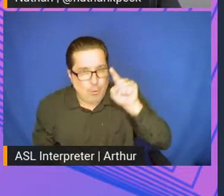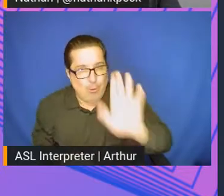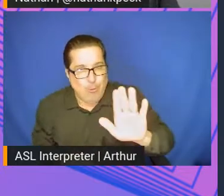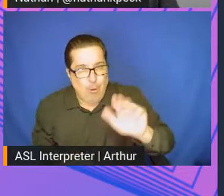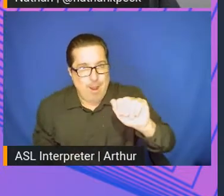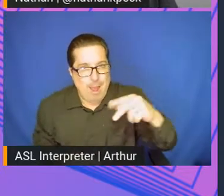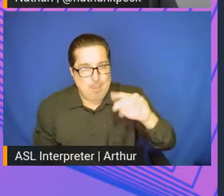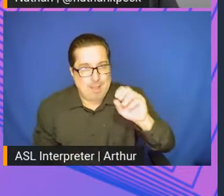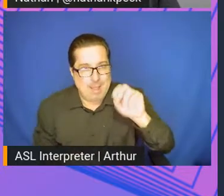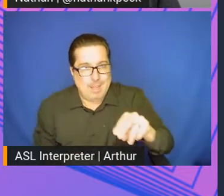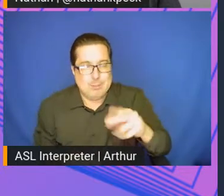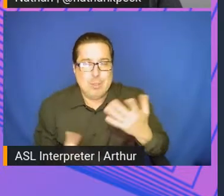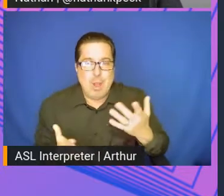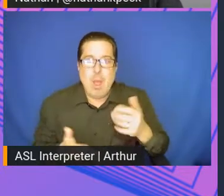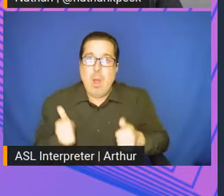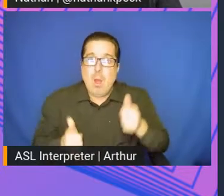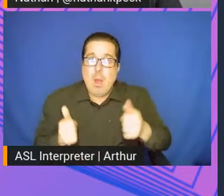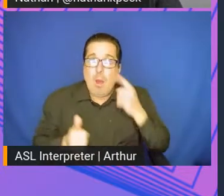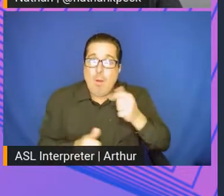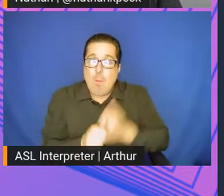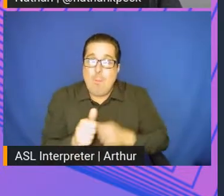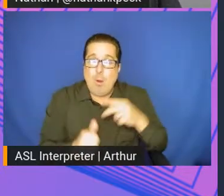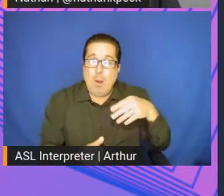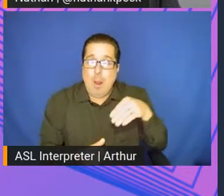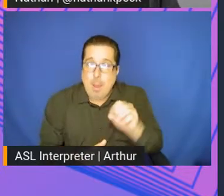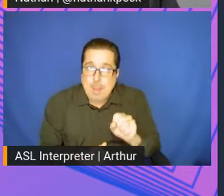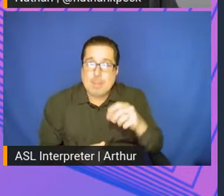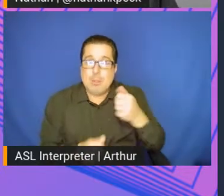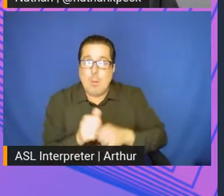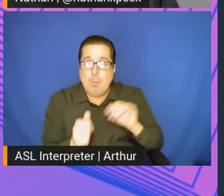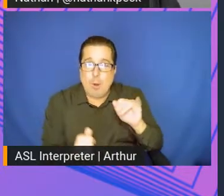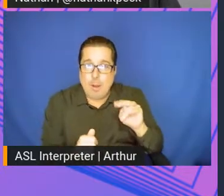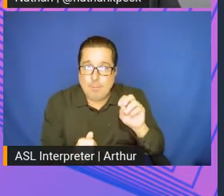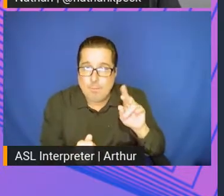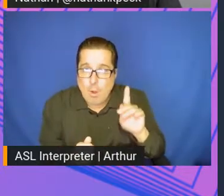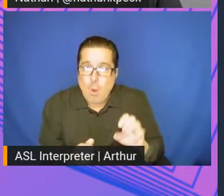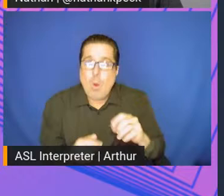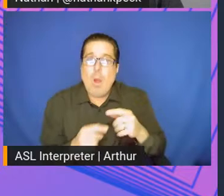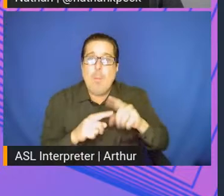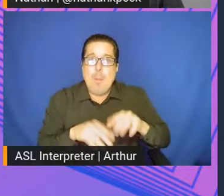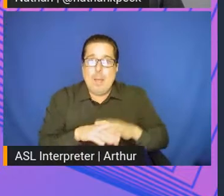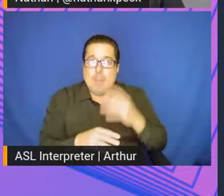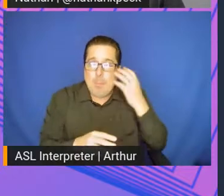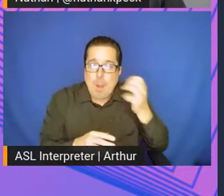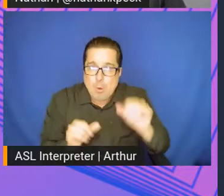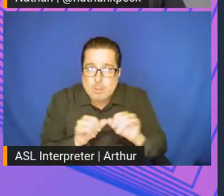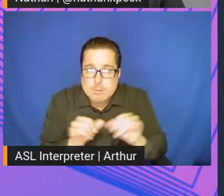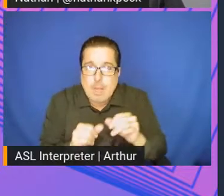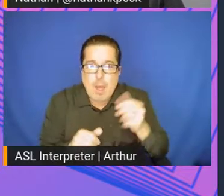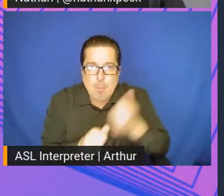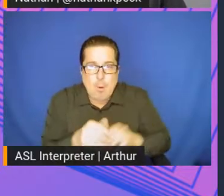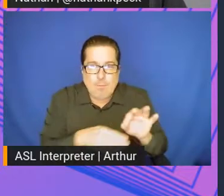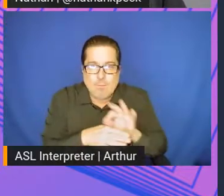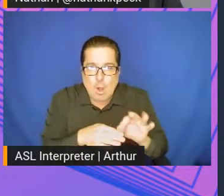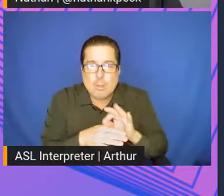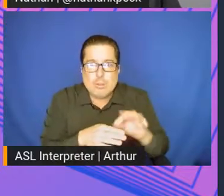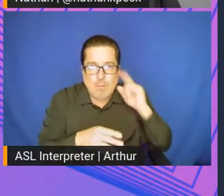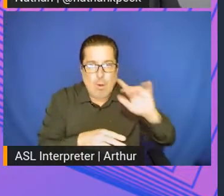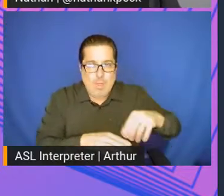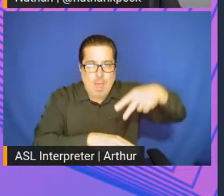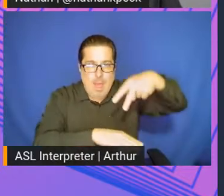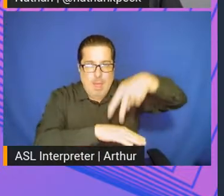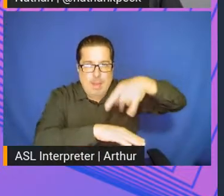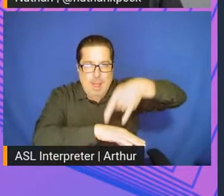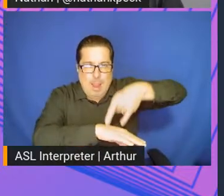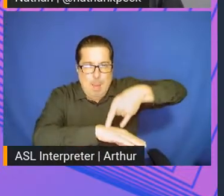per millisecond per invoke based on memory size of function for Lambda. So each of my concurrent invocations